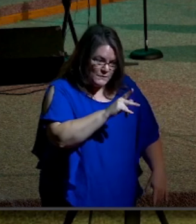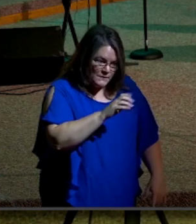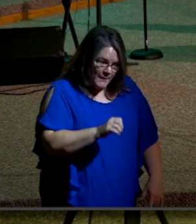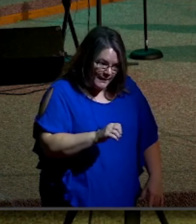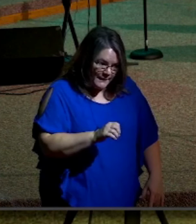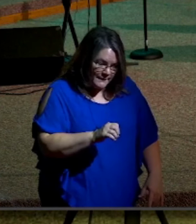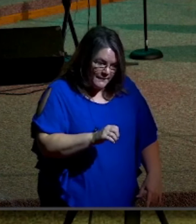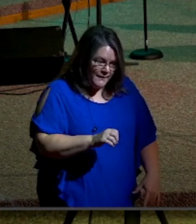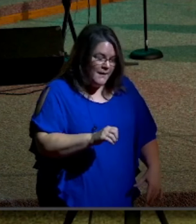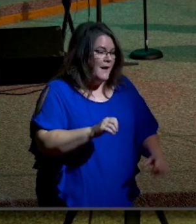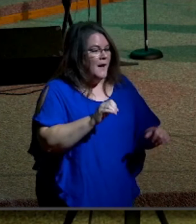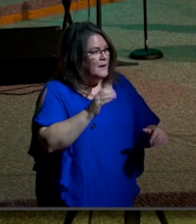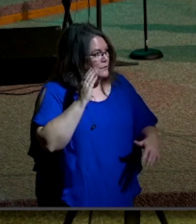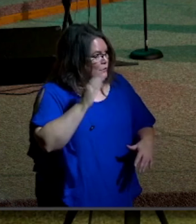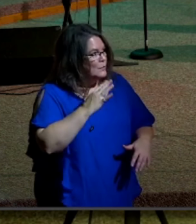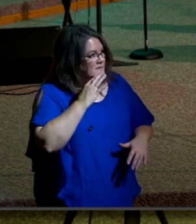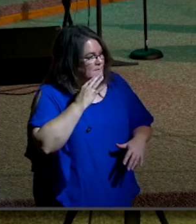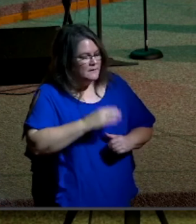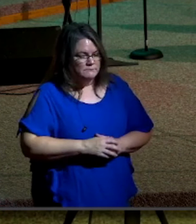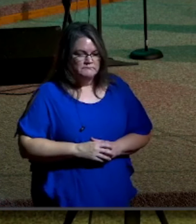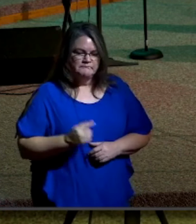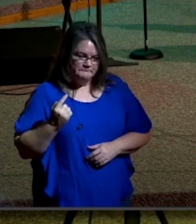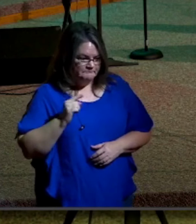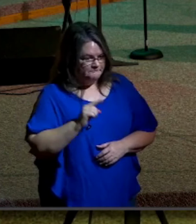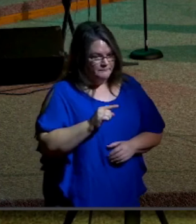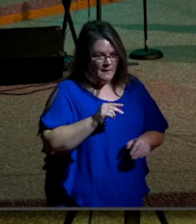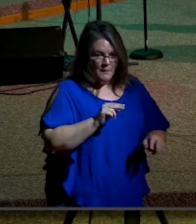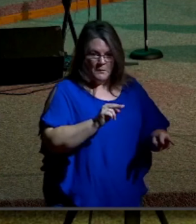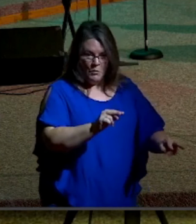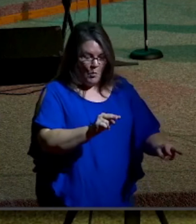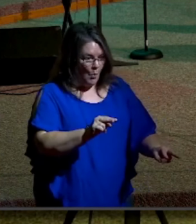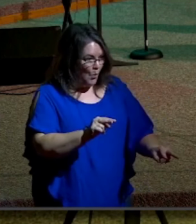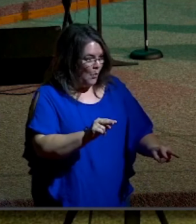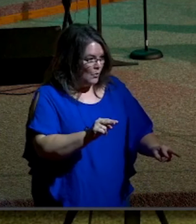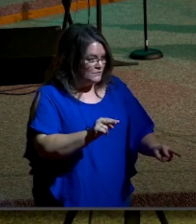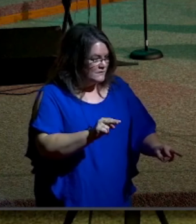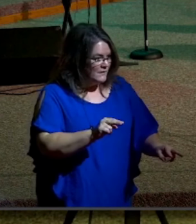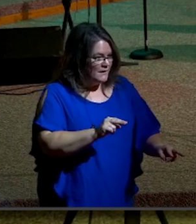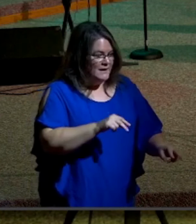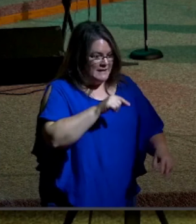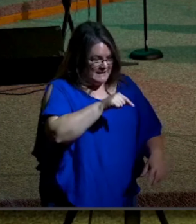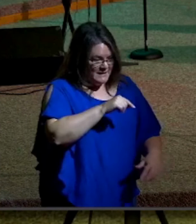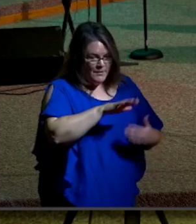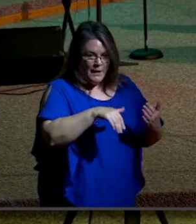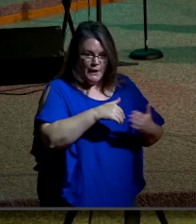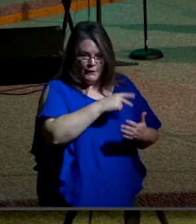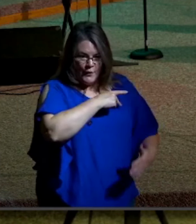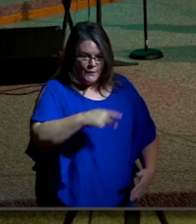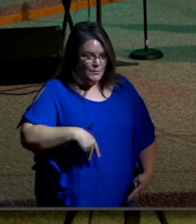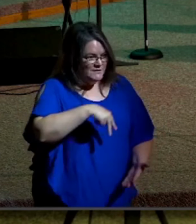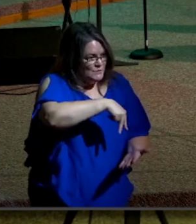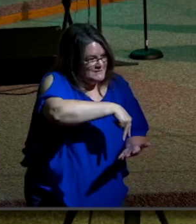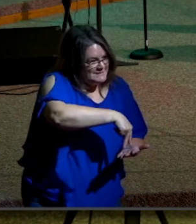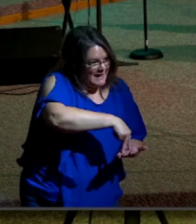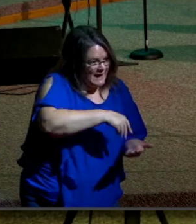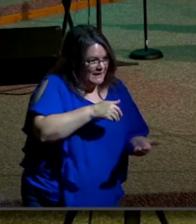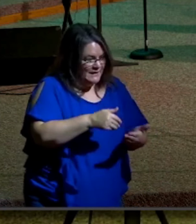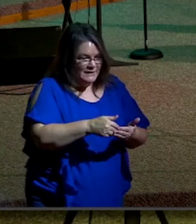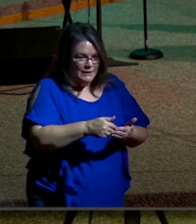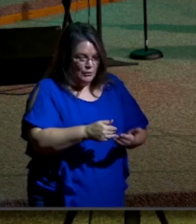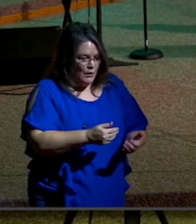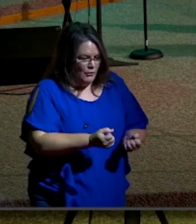speak." And he returned to him, and behold, he and all the princes of Moab were standing beside his burnt offering. Can